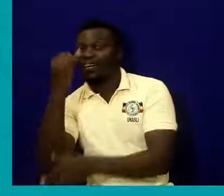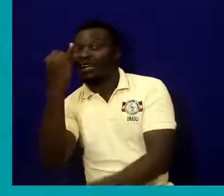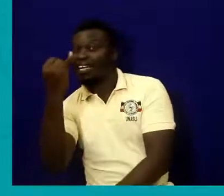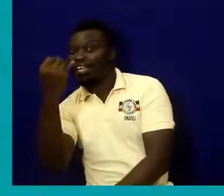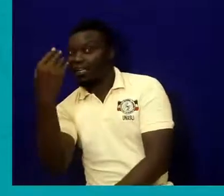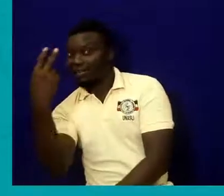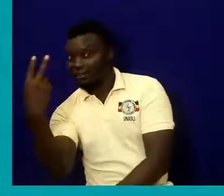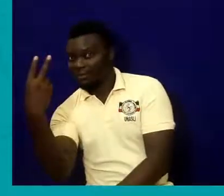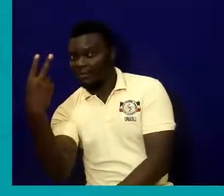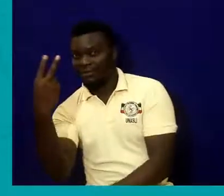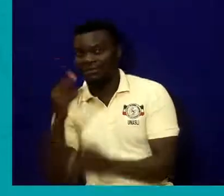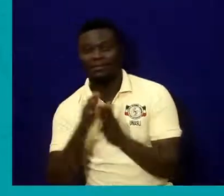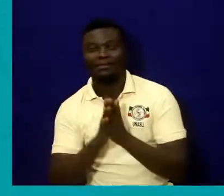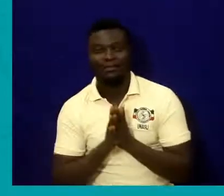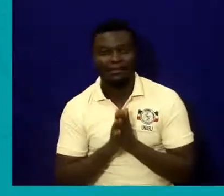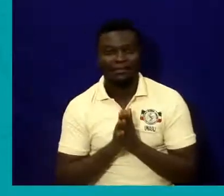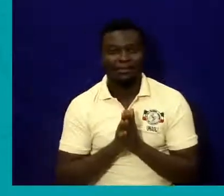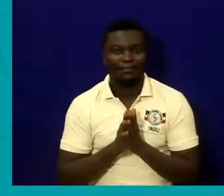for the fourth column.